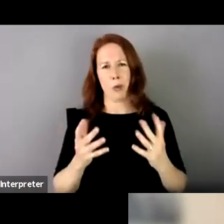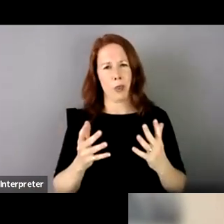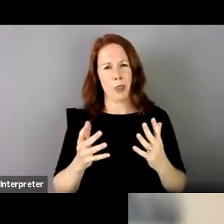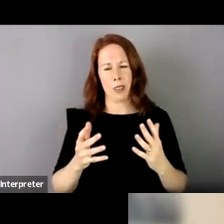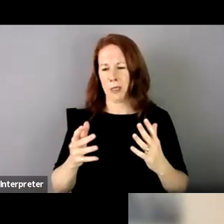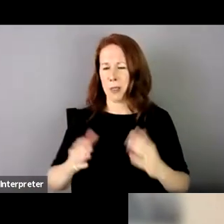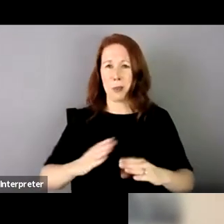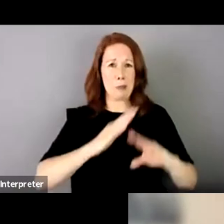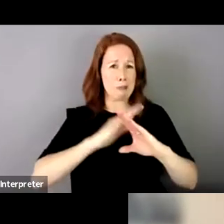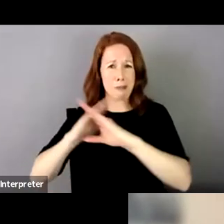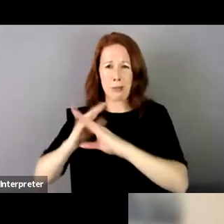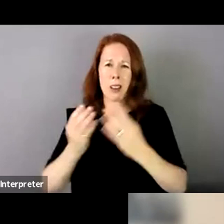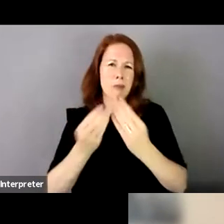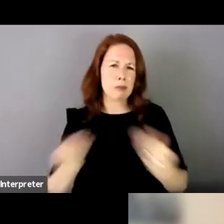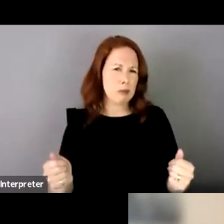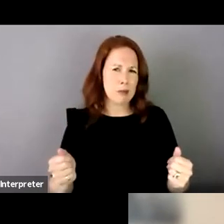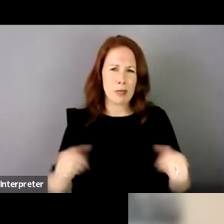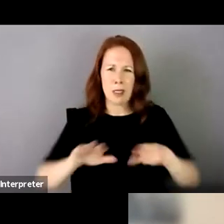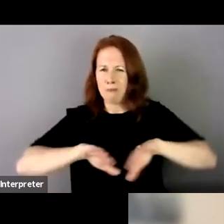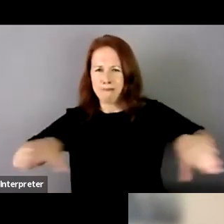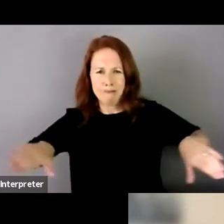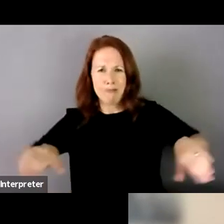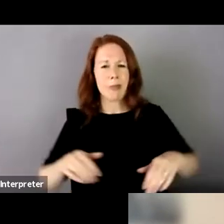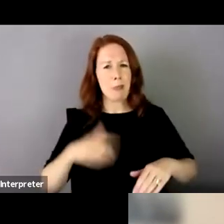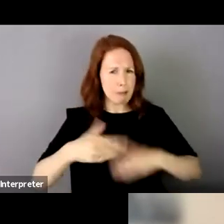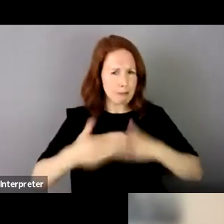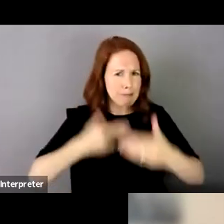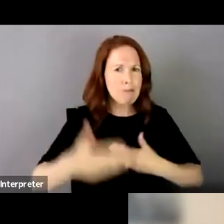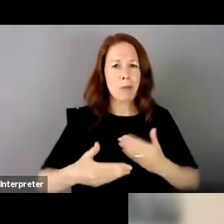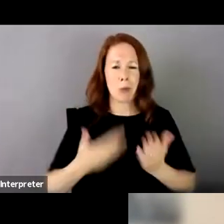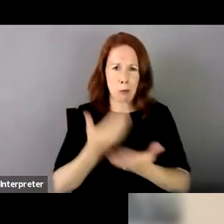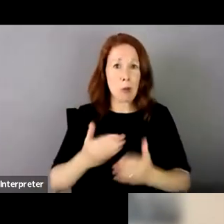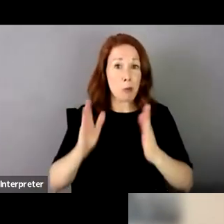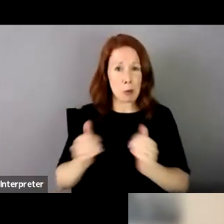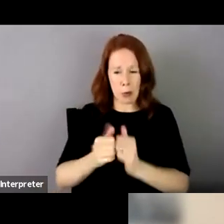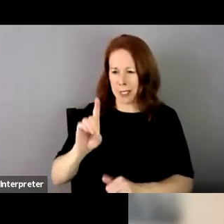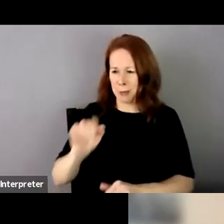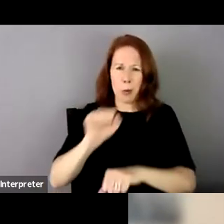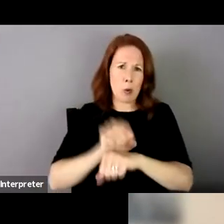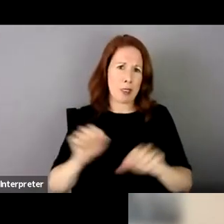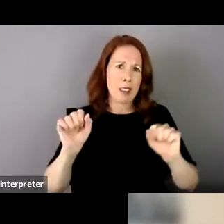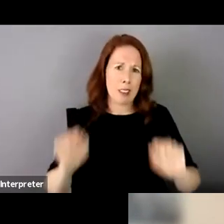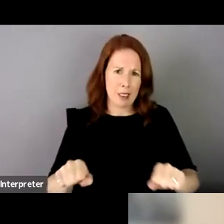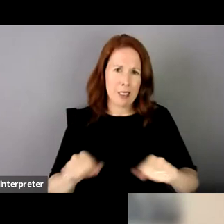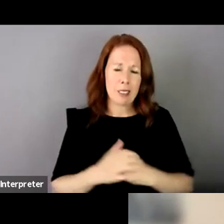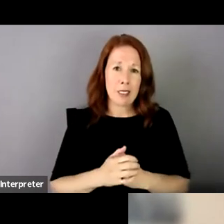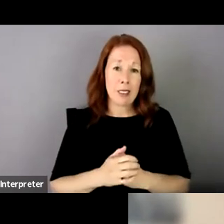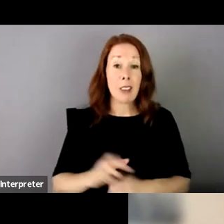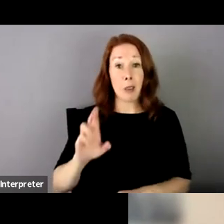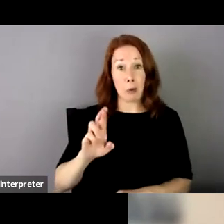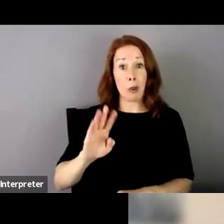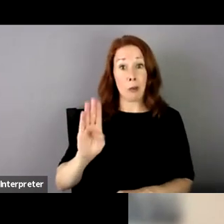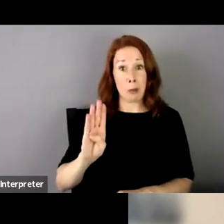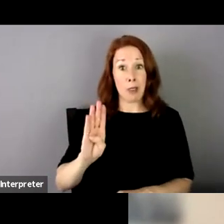that down, and we need to break that down at a greater rate. When I think about the Royal BC